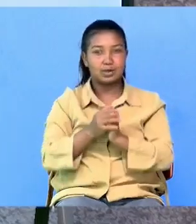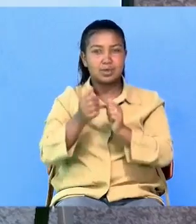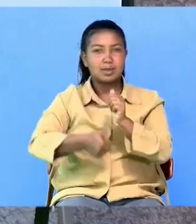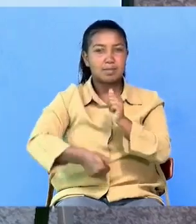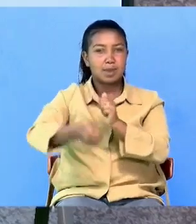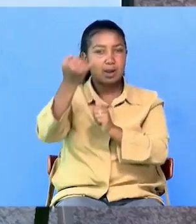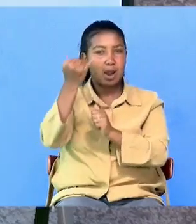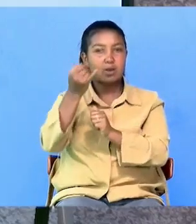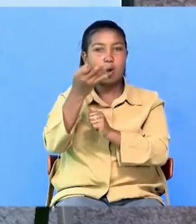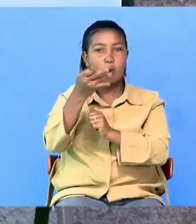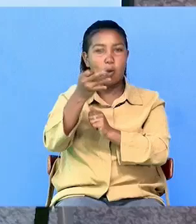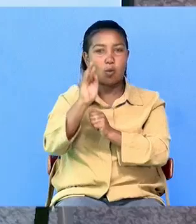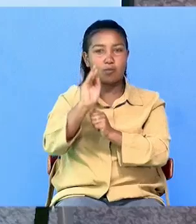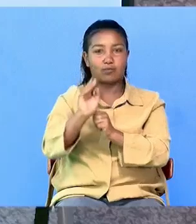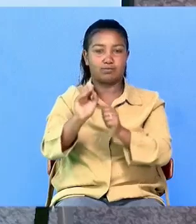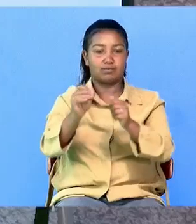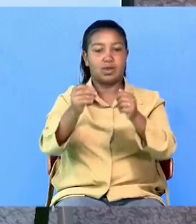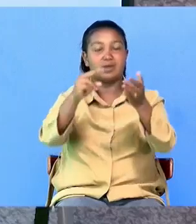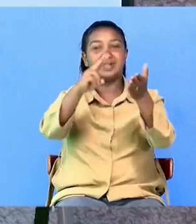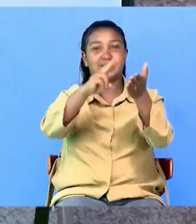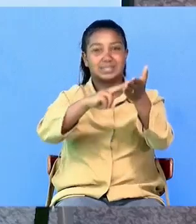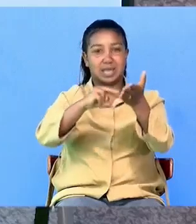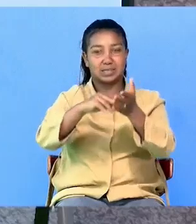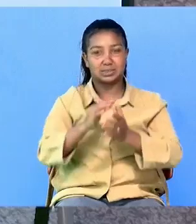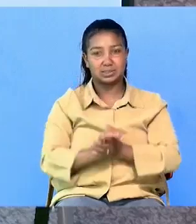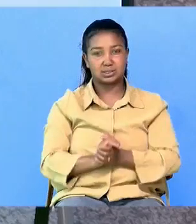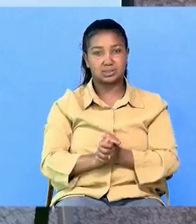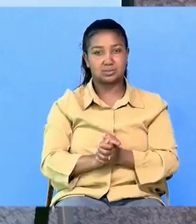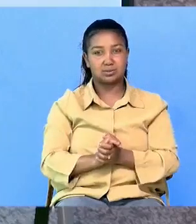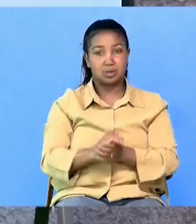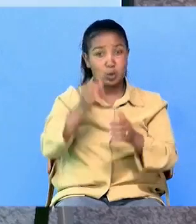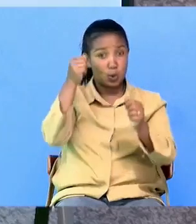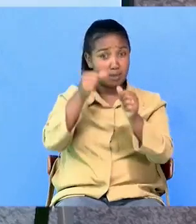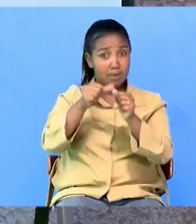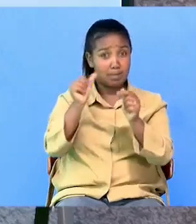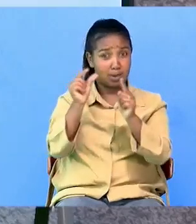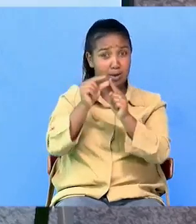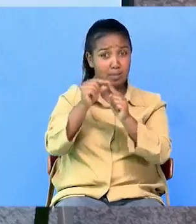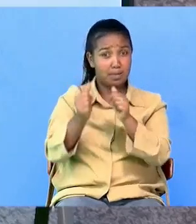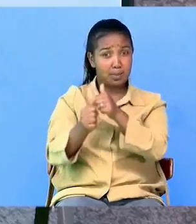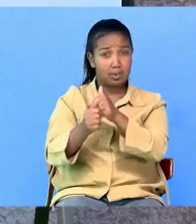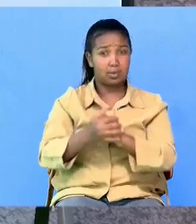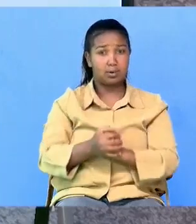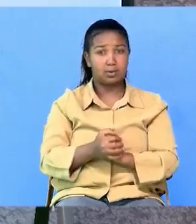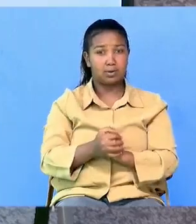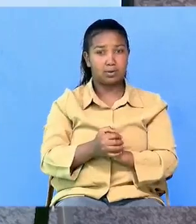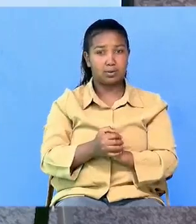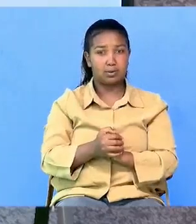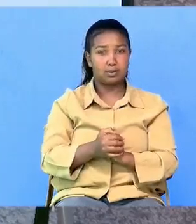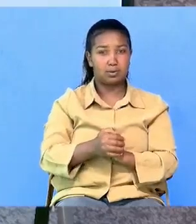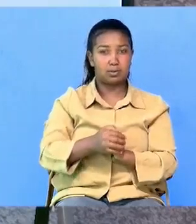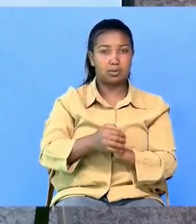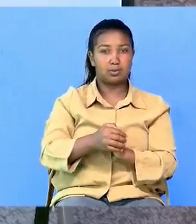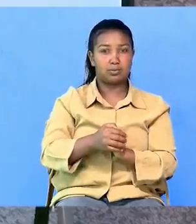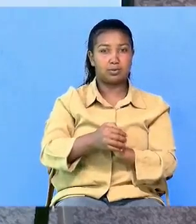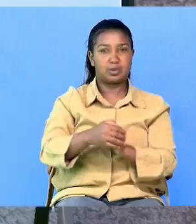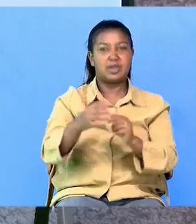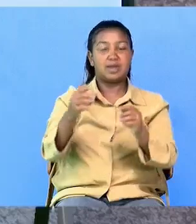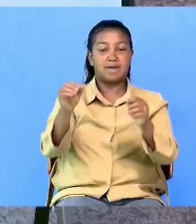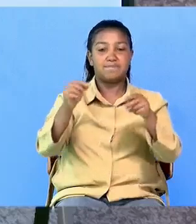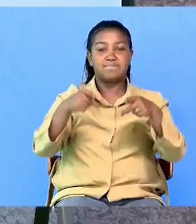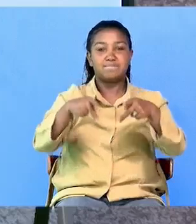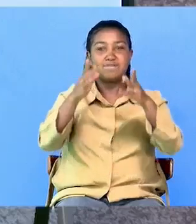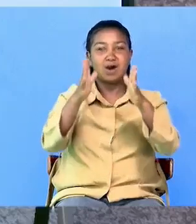main idea of a given text. You remember these words of farm